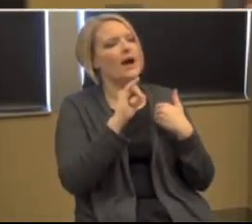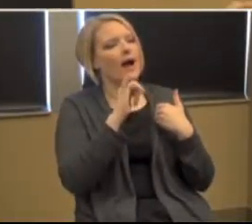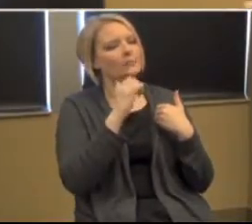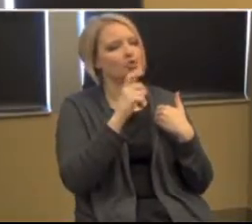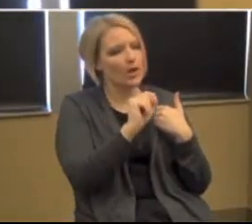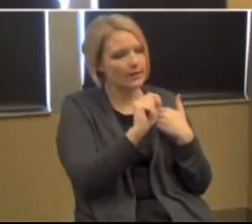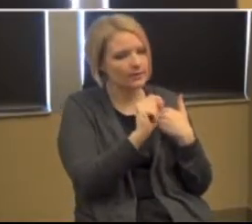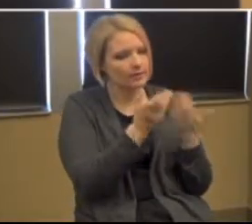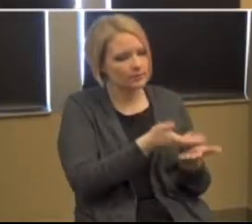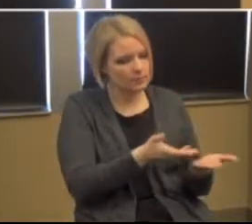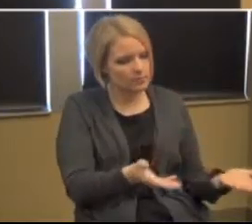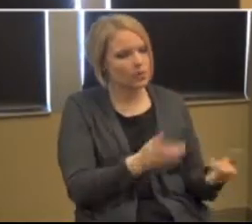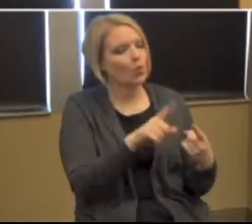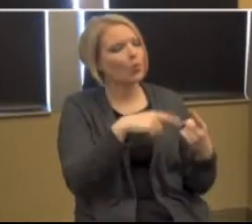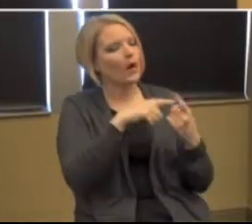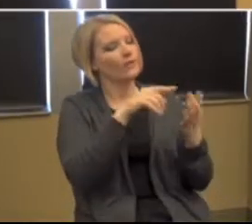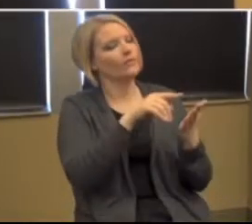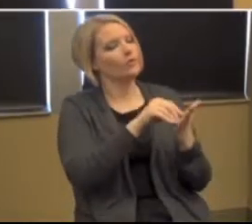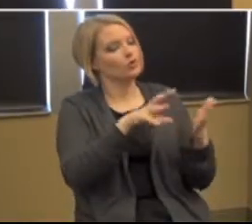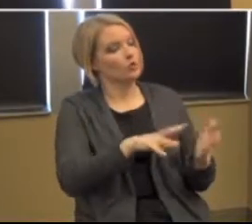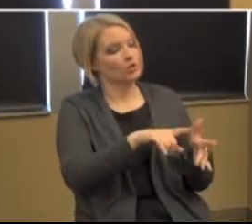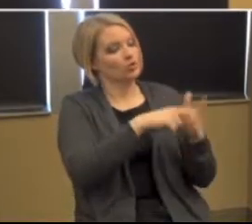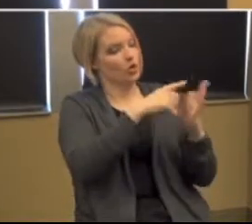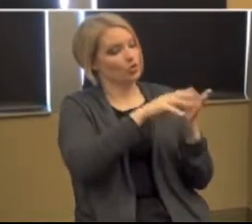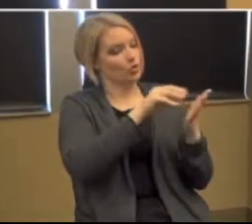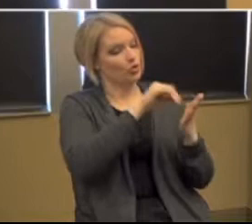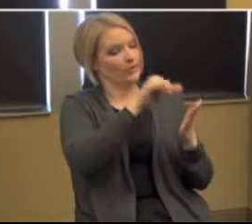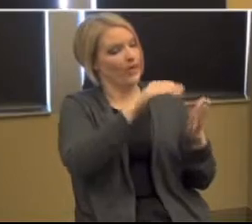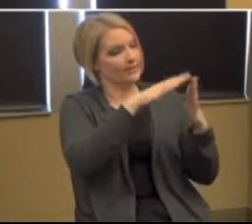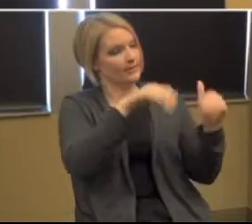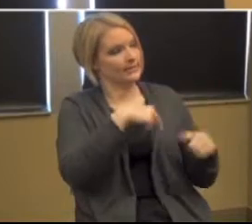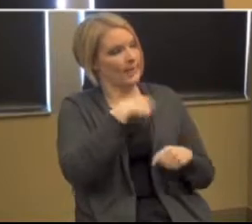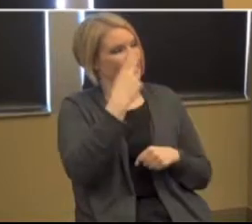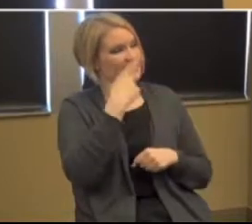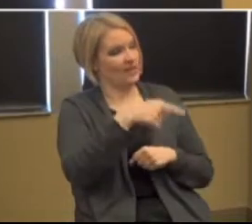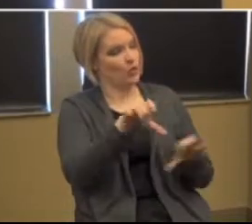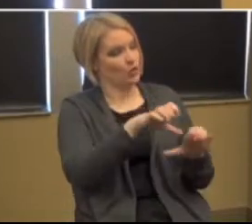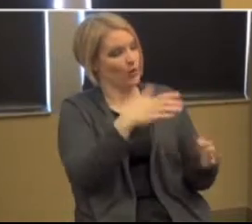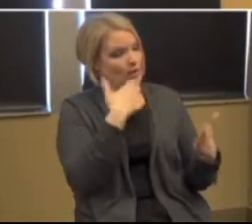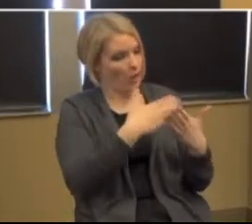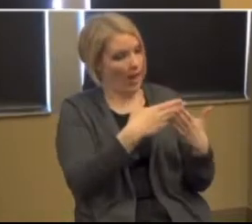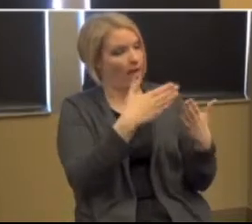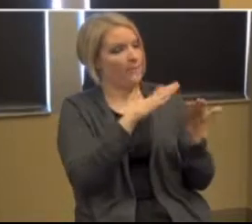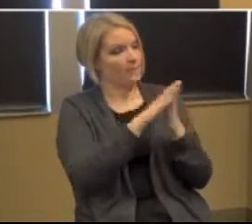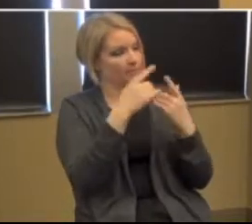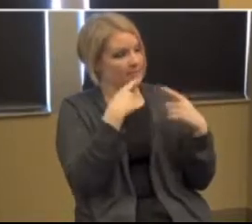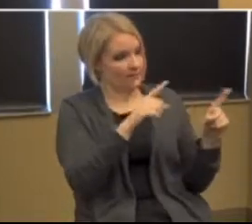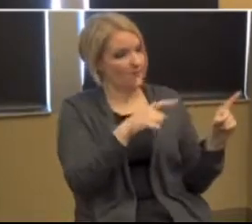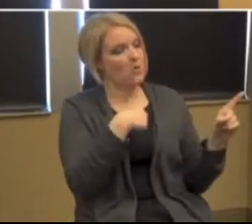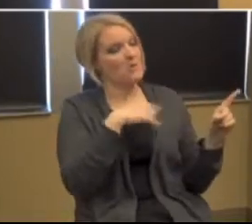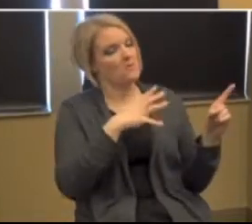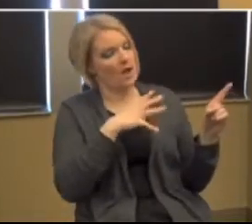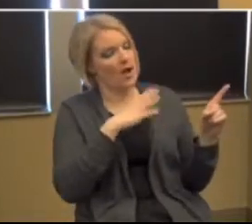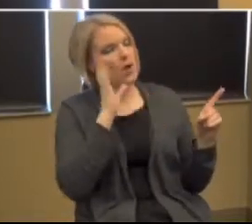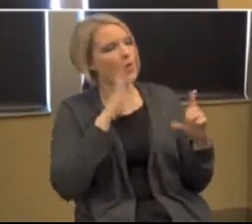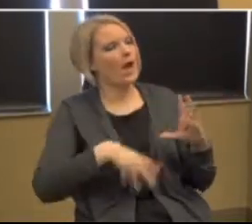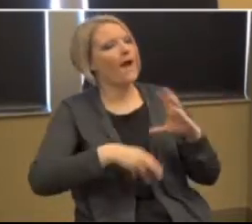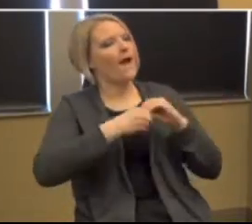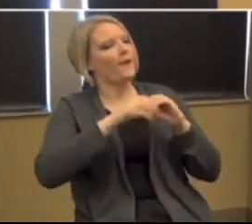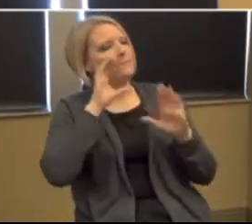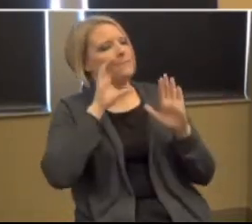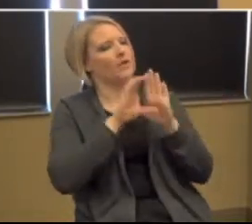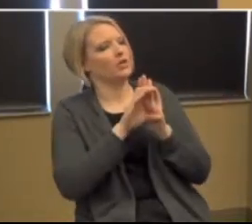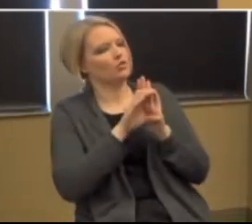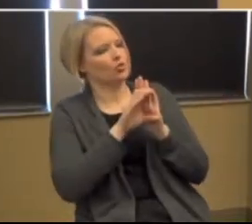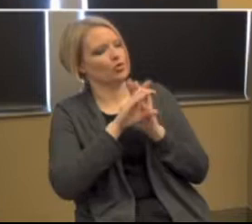I might, as the student begins to learn that system and I see that they're doing really well and very successful, I might add in a picture,